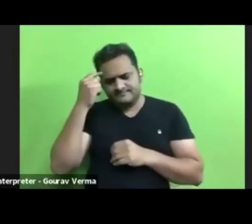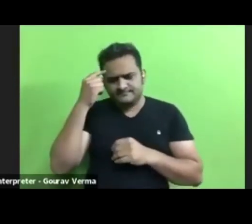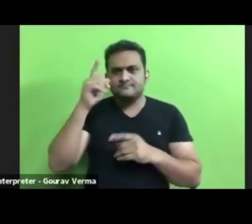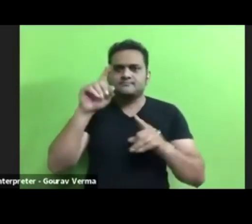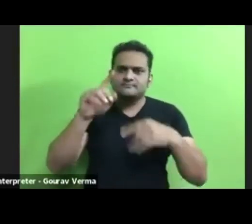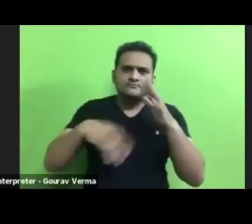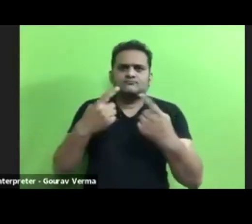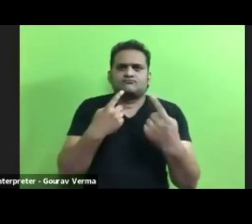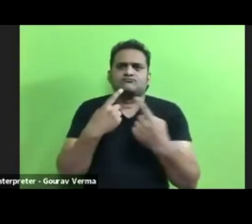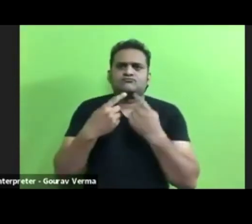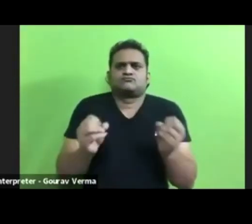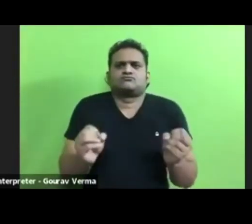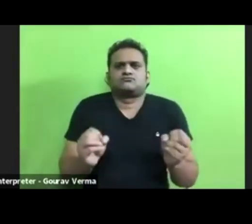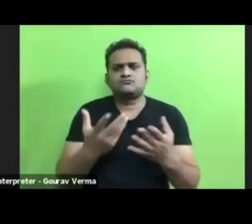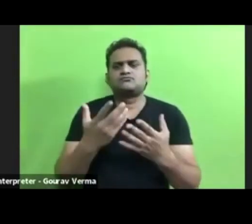conversation on his part.